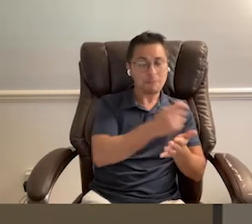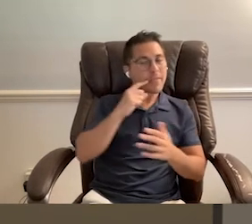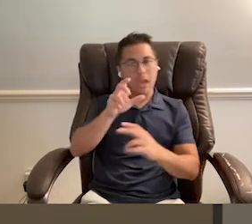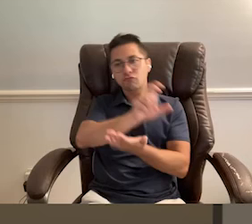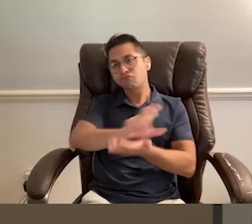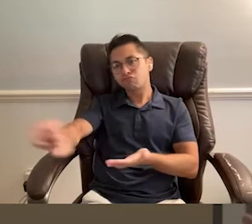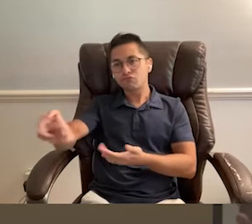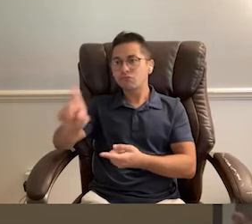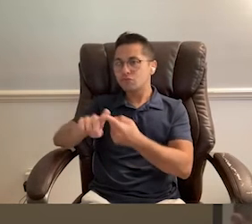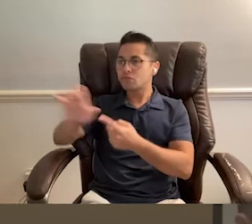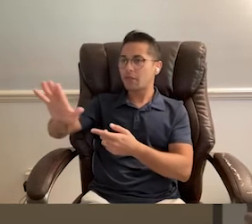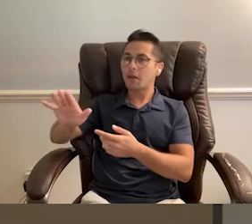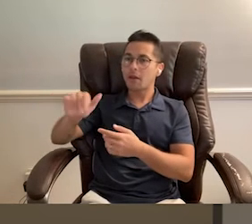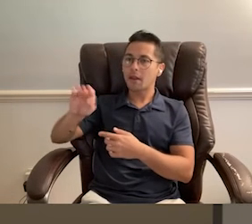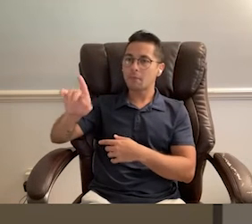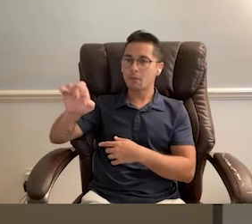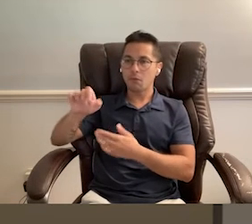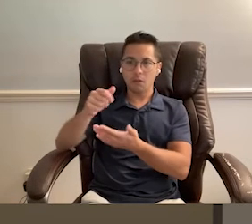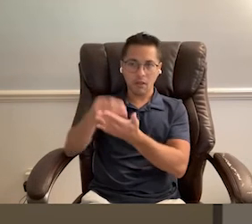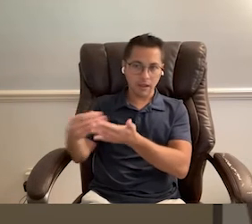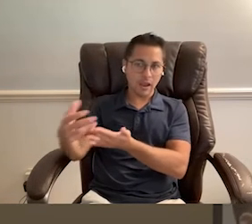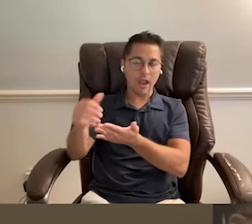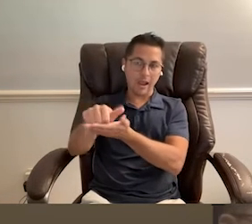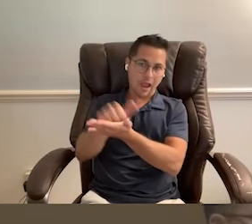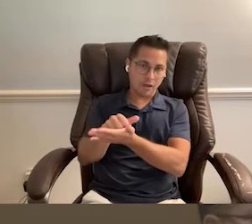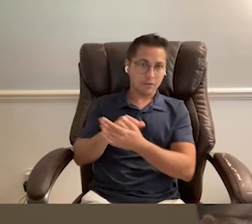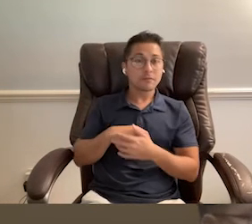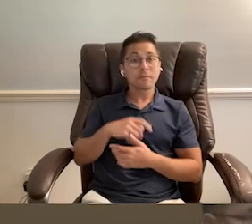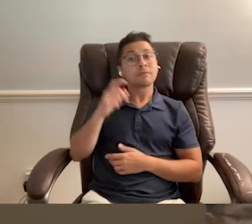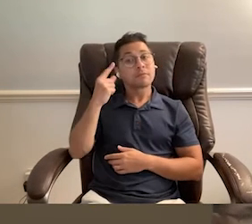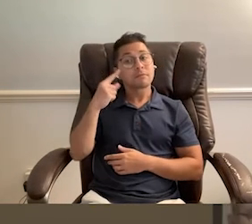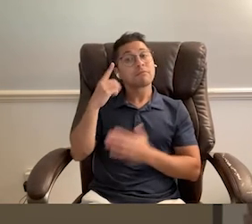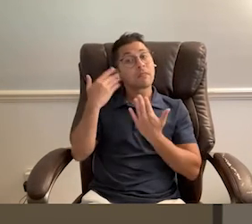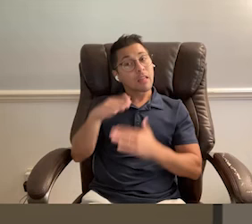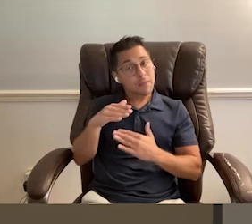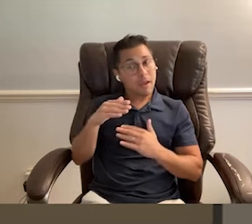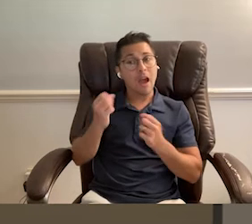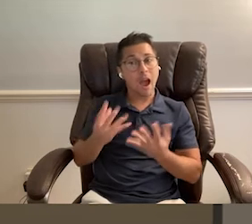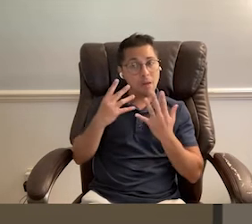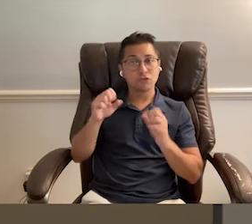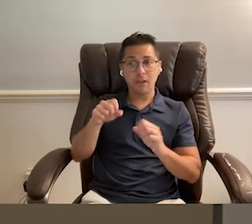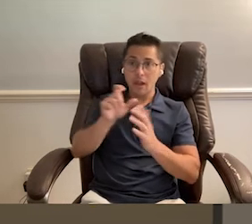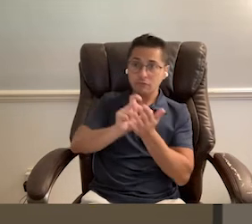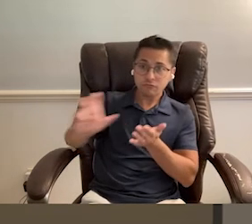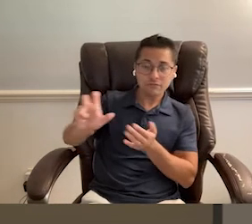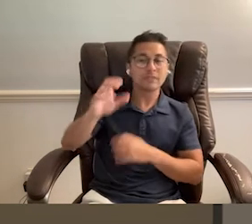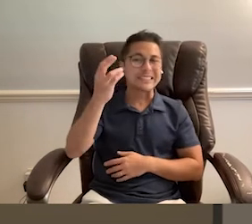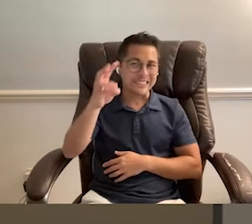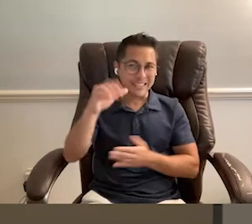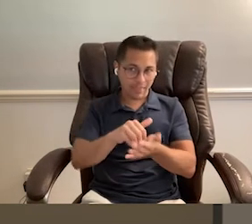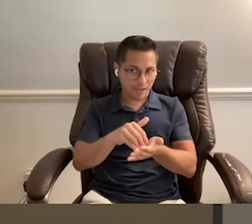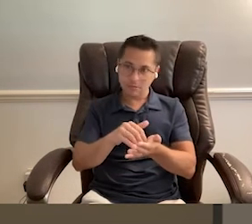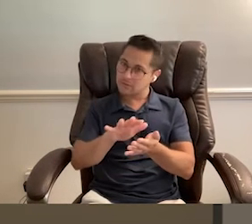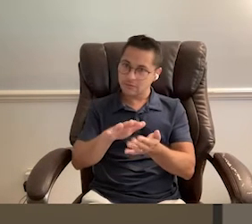and not count as income towards them. It is limited on how much you could put in per calendar year. That's $16,000. That goes up every few